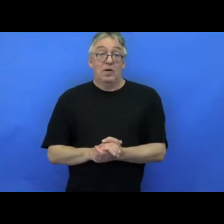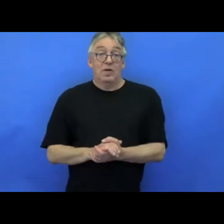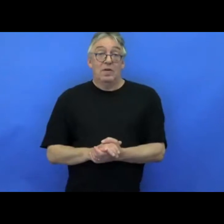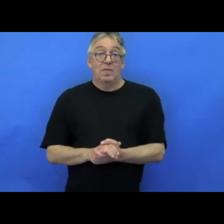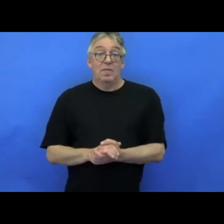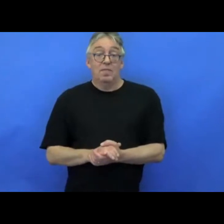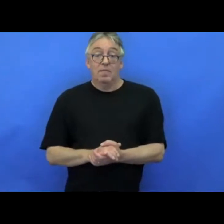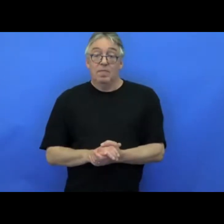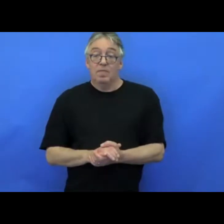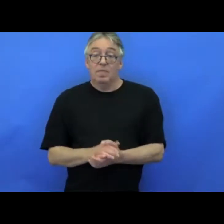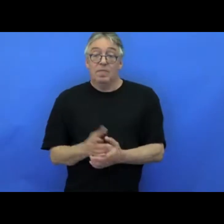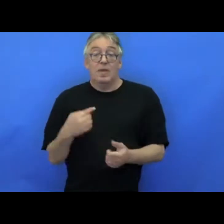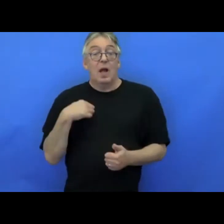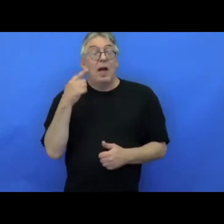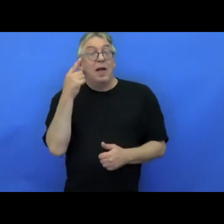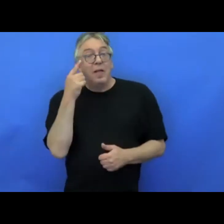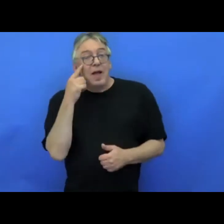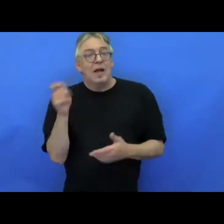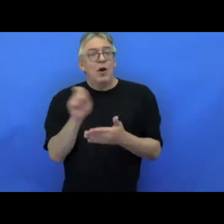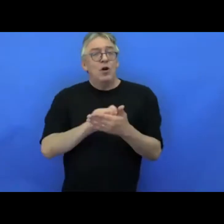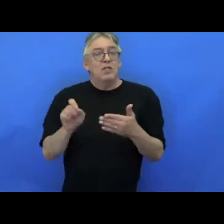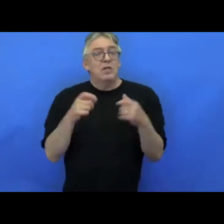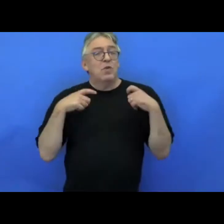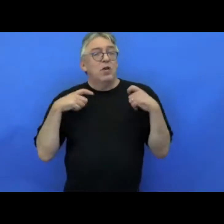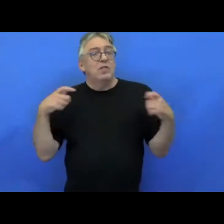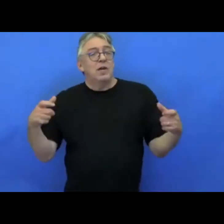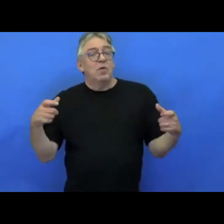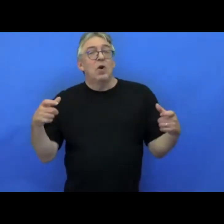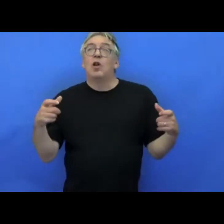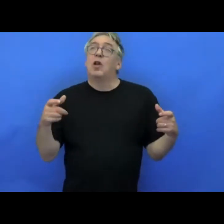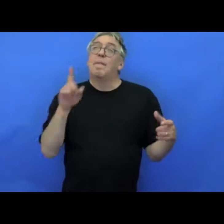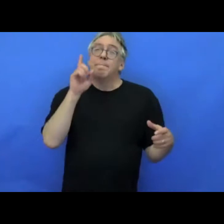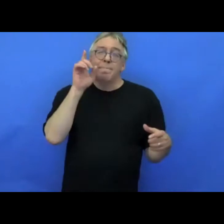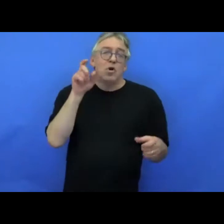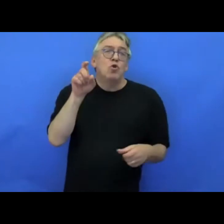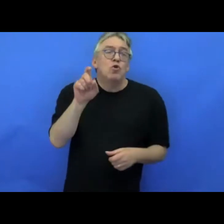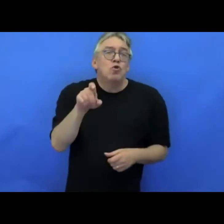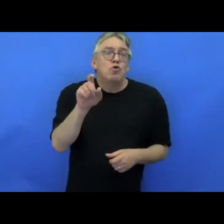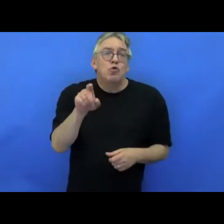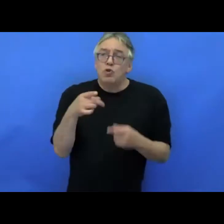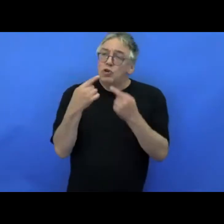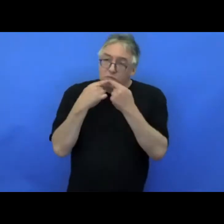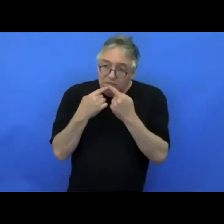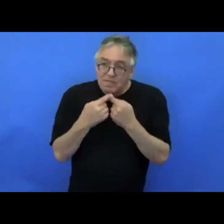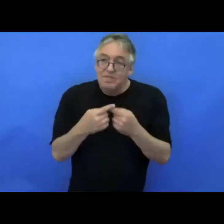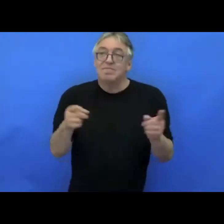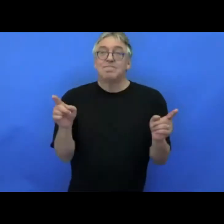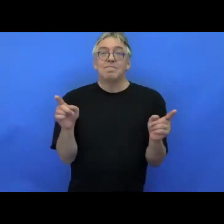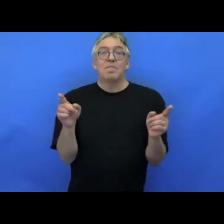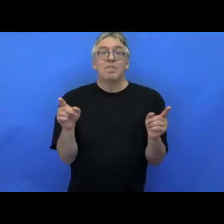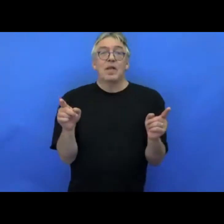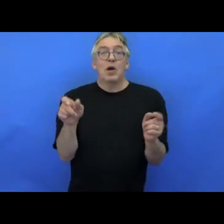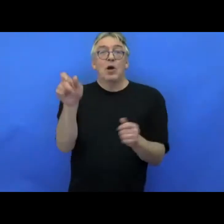thing that can ensure the participant of these persons and the persons who are